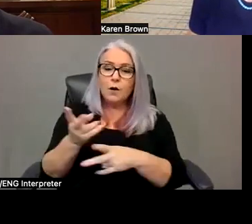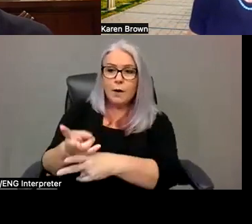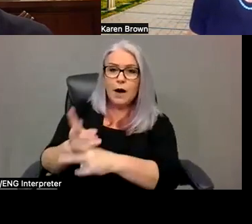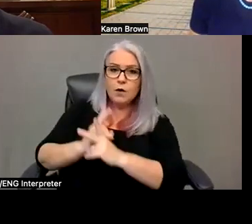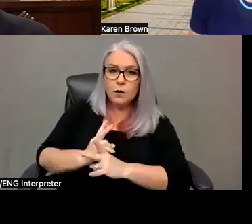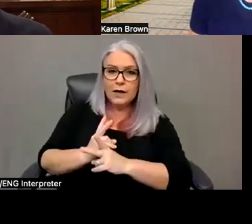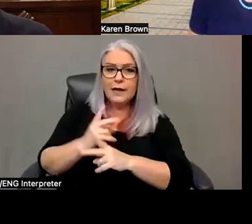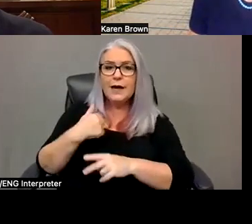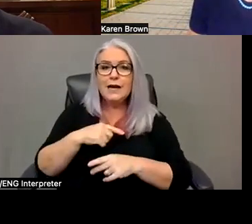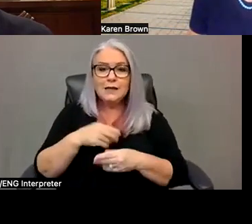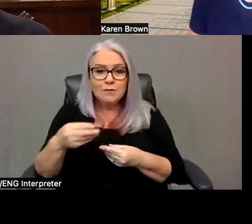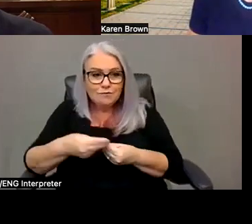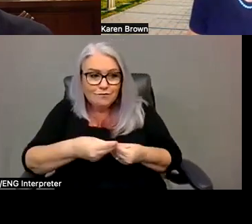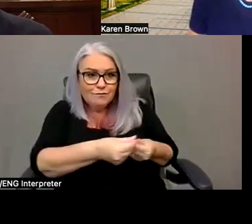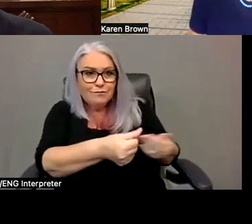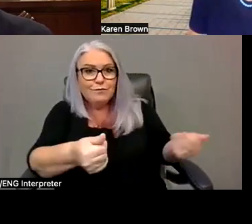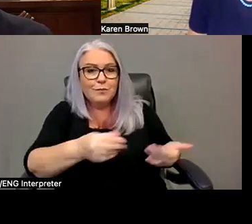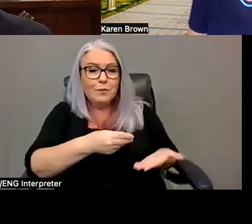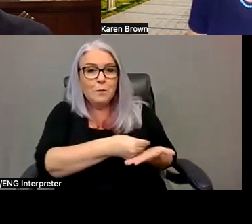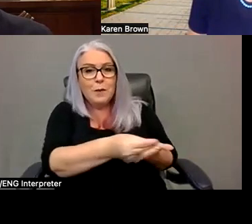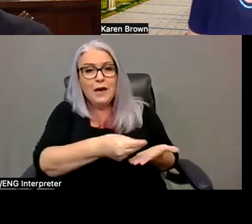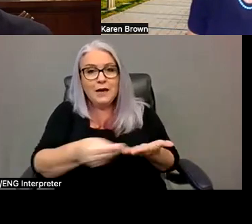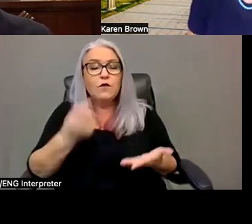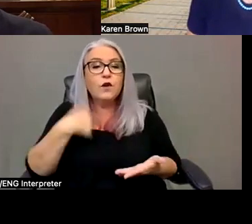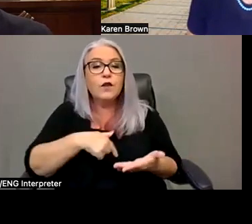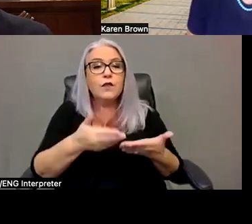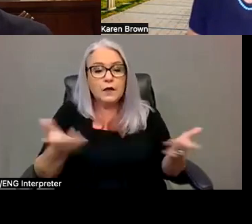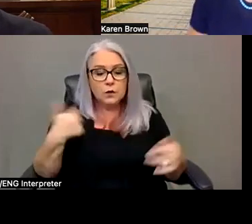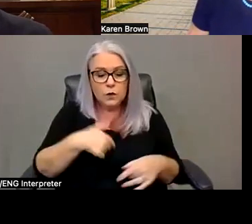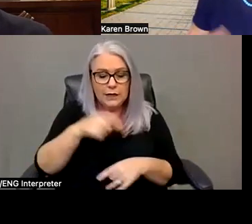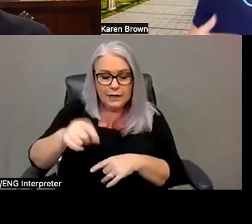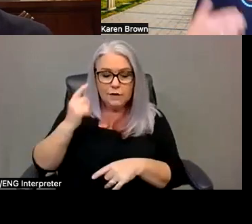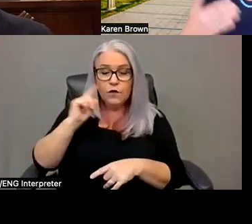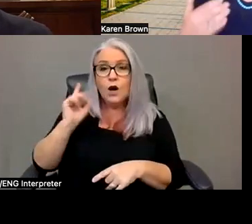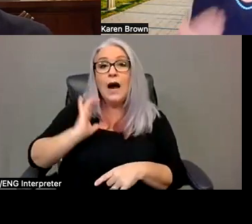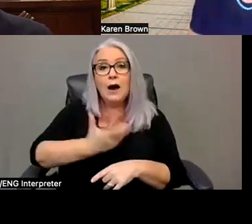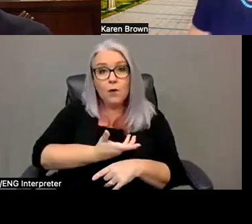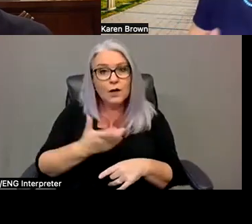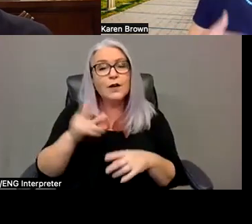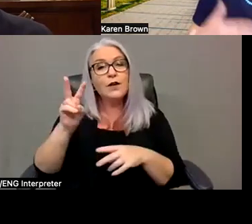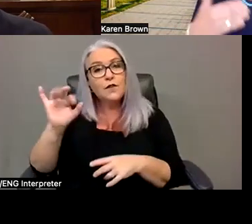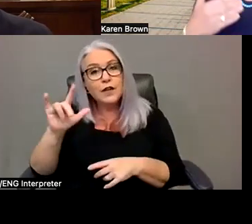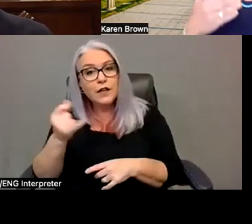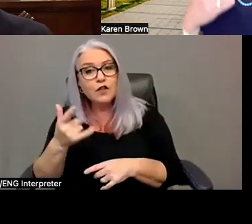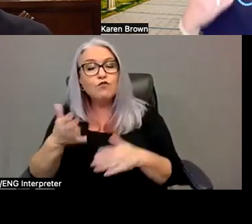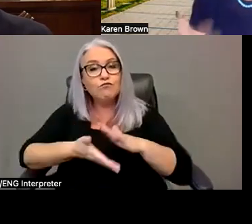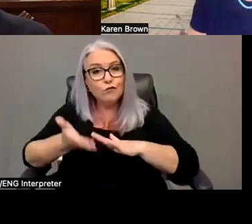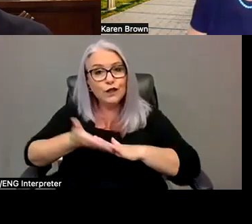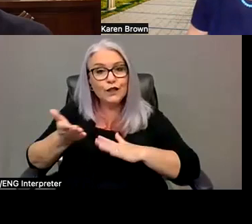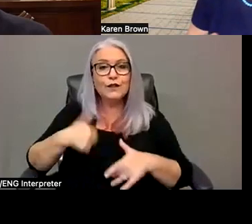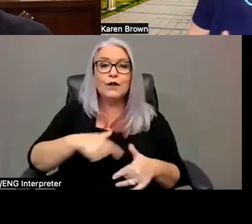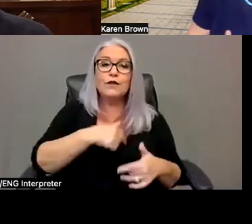gone to the things that we need to keep our village running. It has paid for village halls. It has paid for